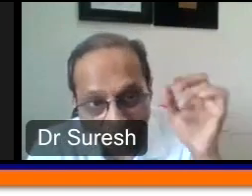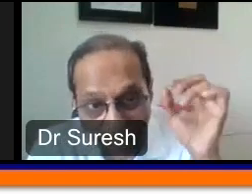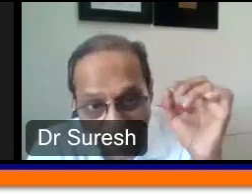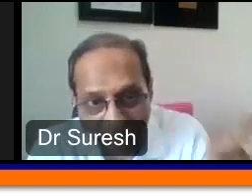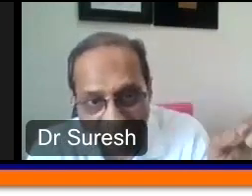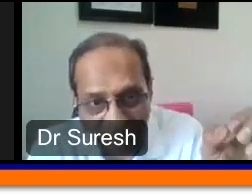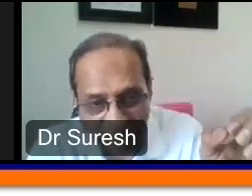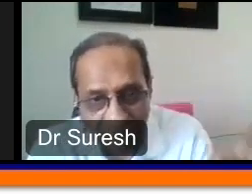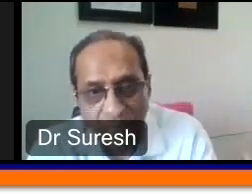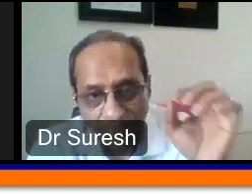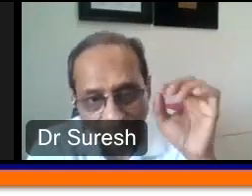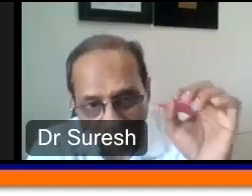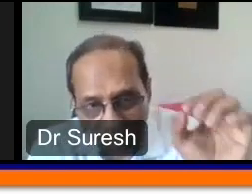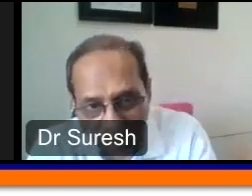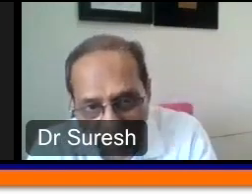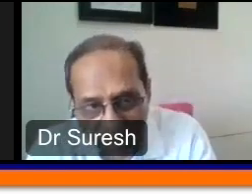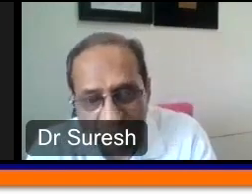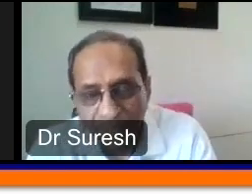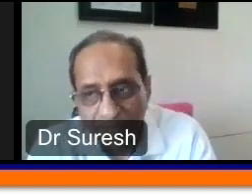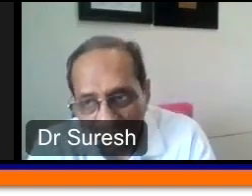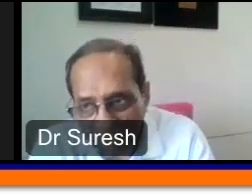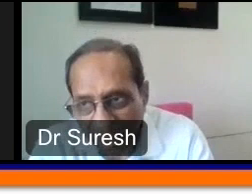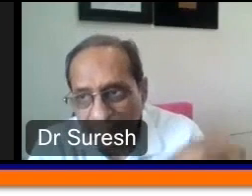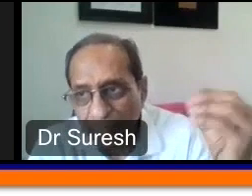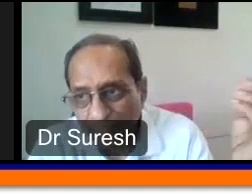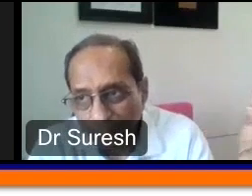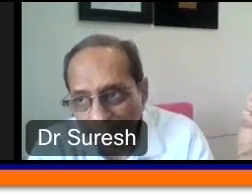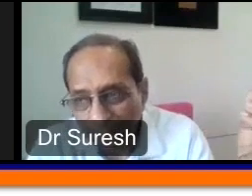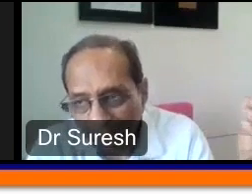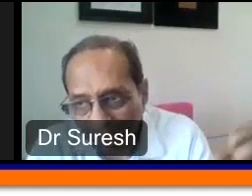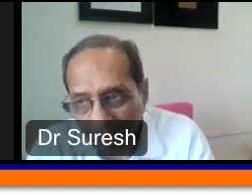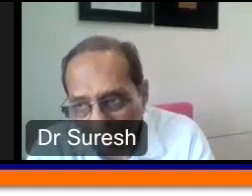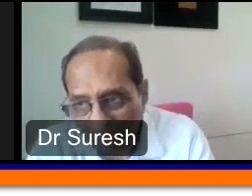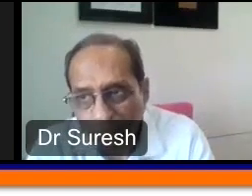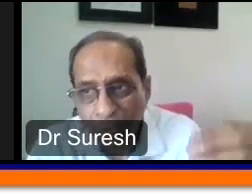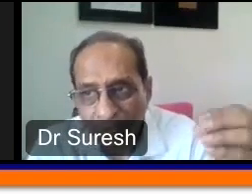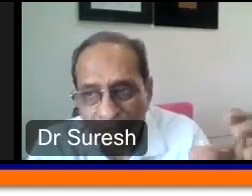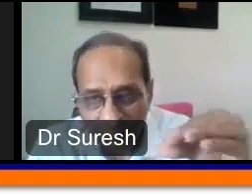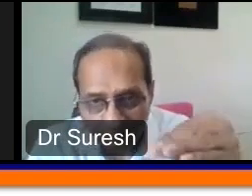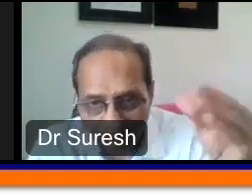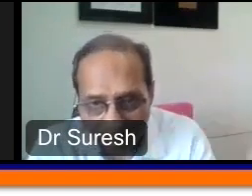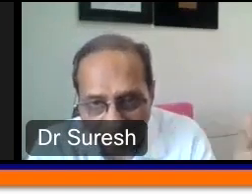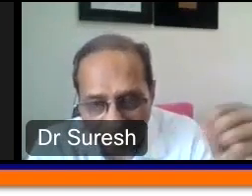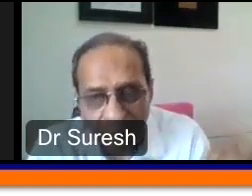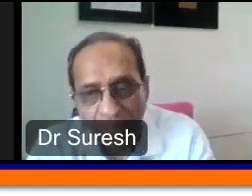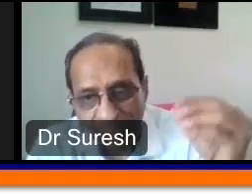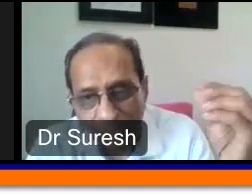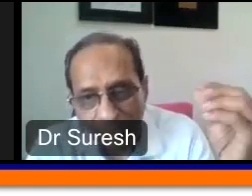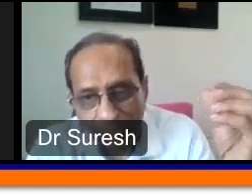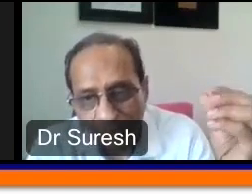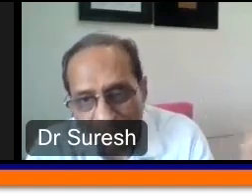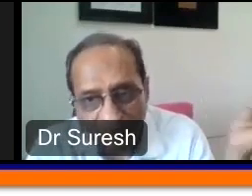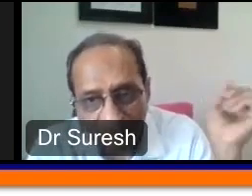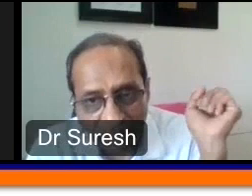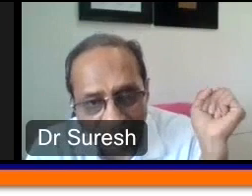or not is by direct testing. We put in a needle, they take some fluid or the chorionic villus or the placenta tissue